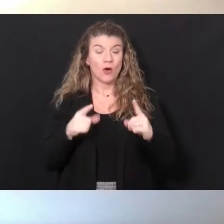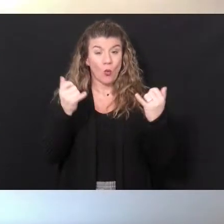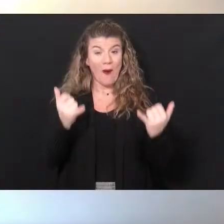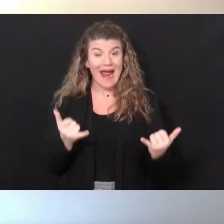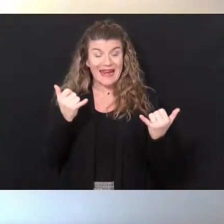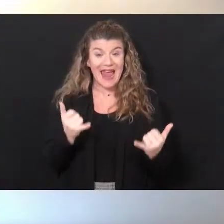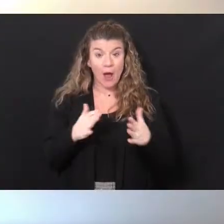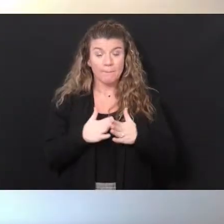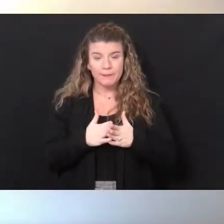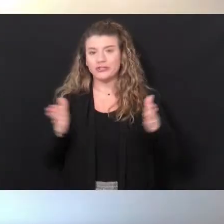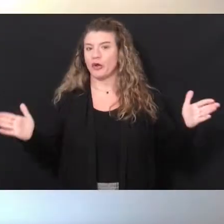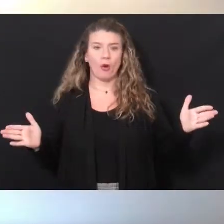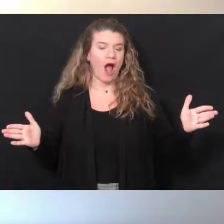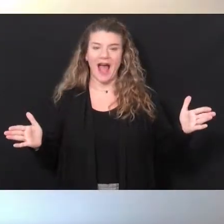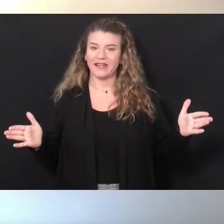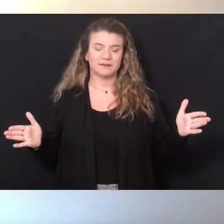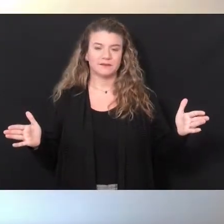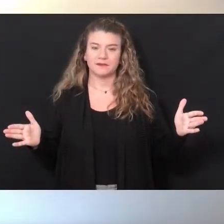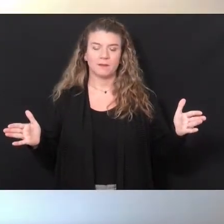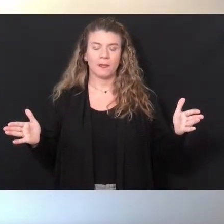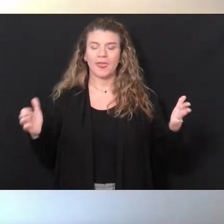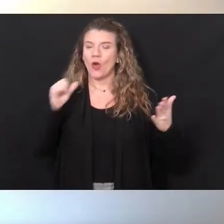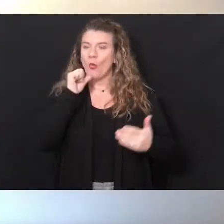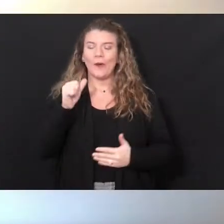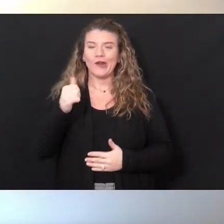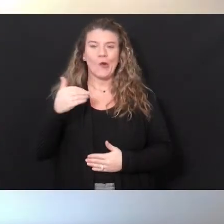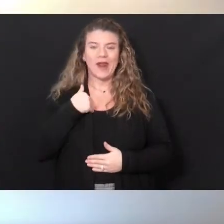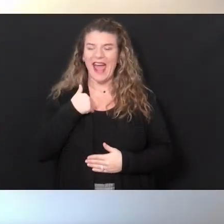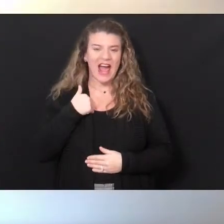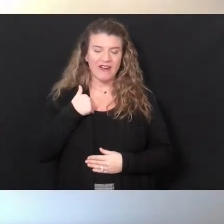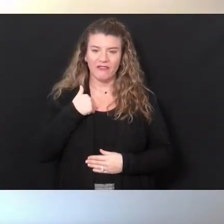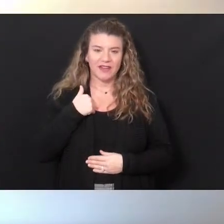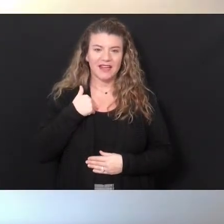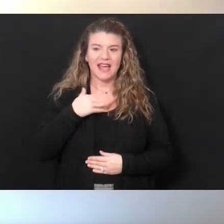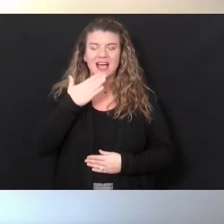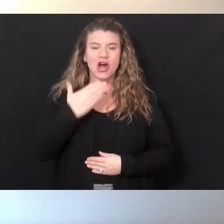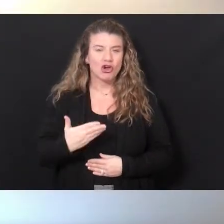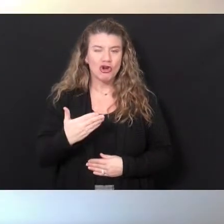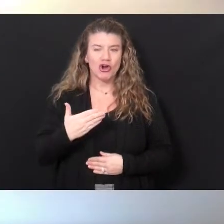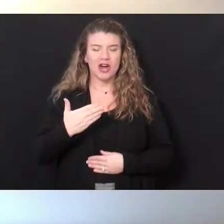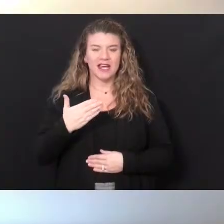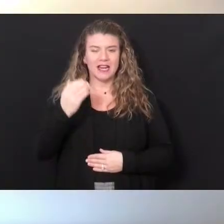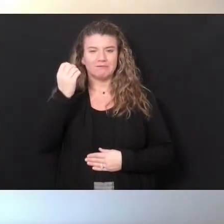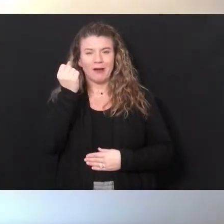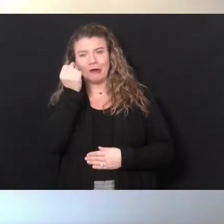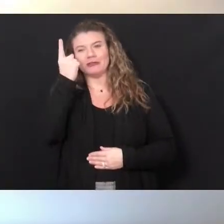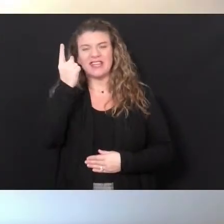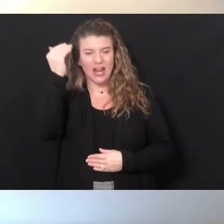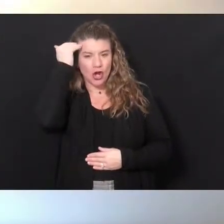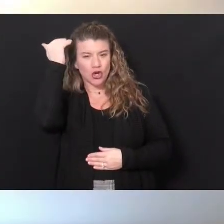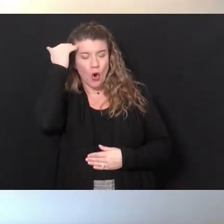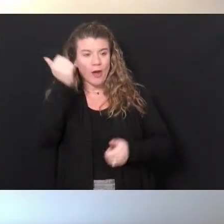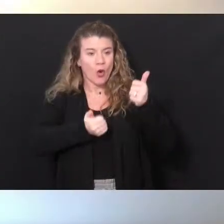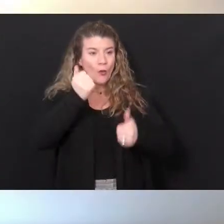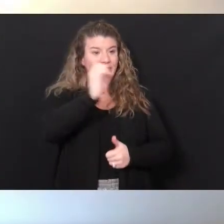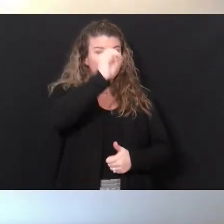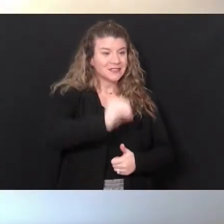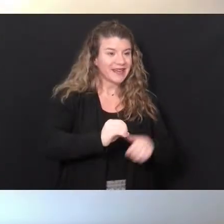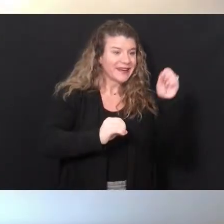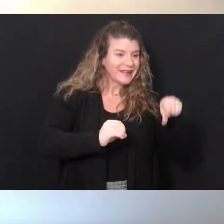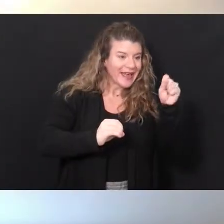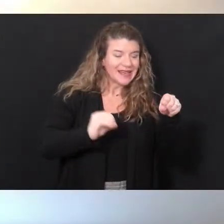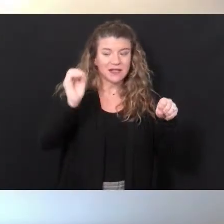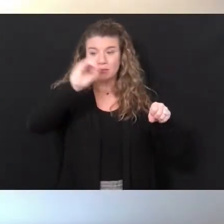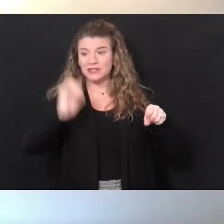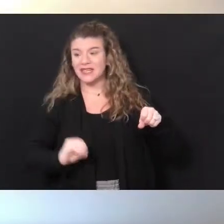broader construct, we don't have a good feel for what percentage are not taking it. We do know in